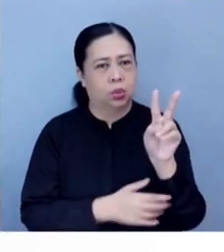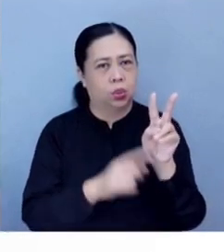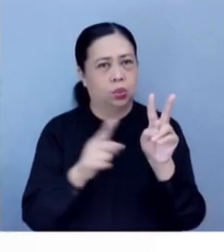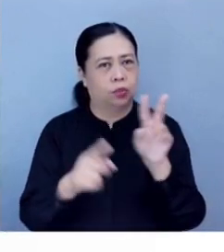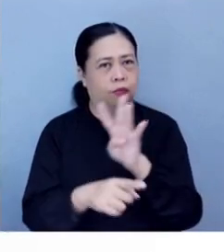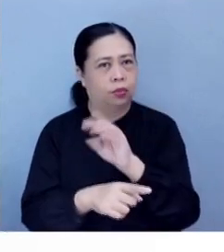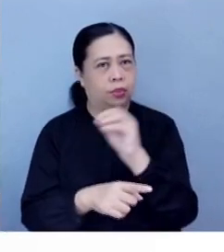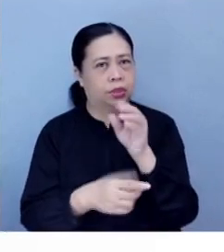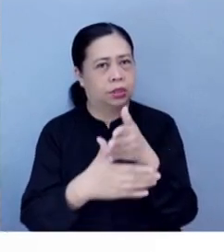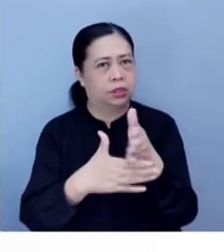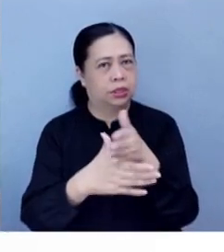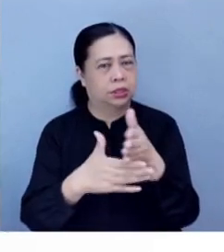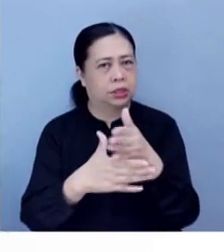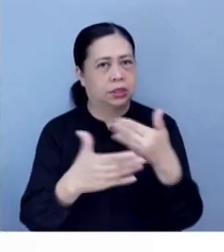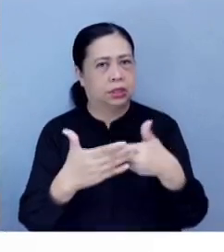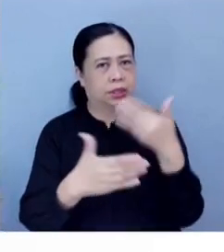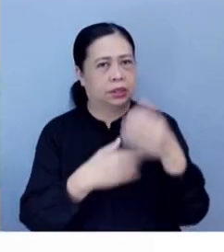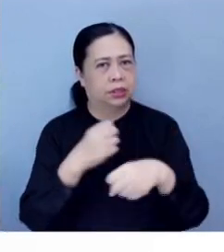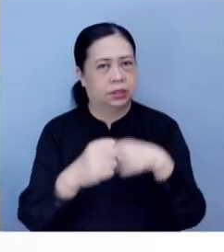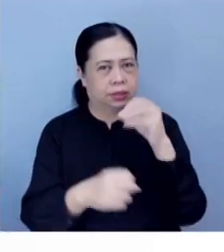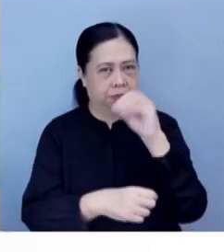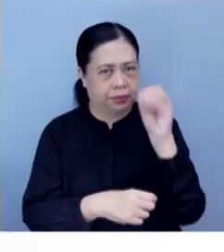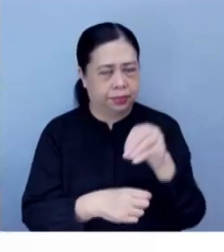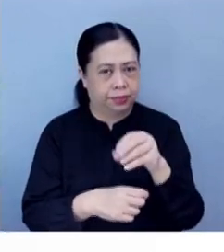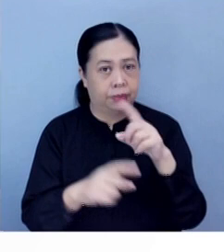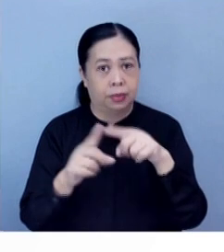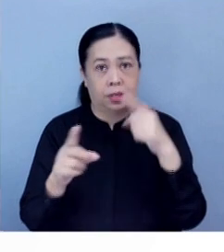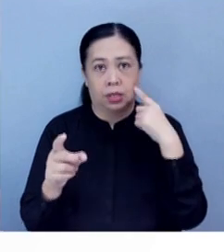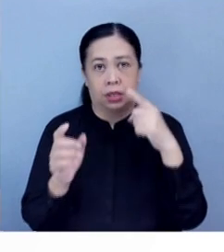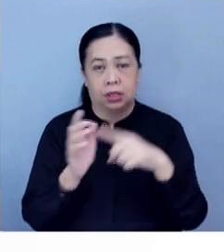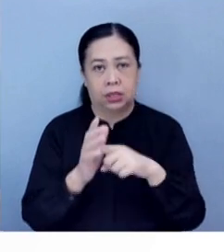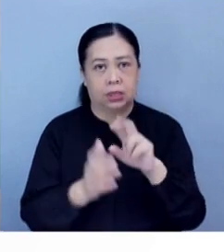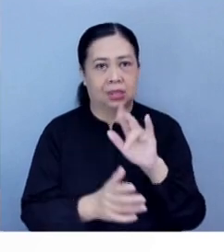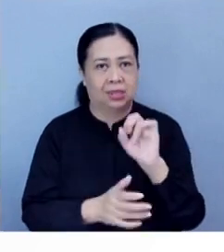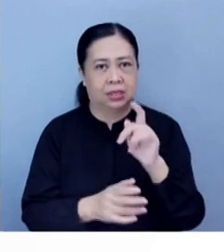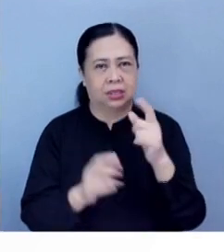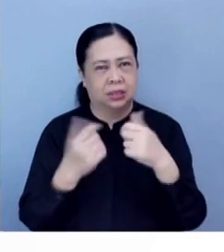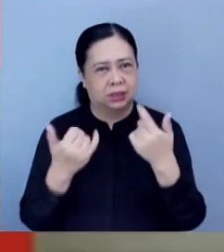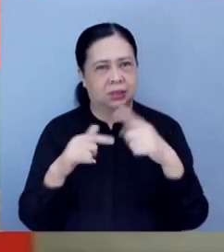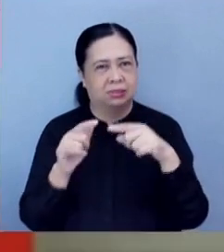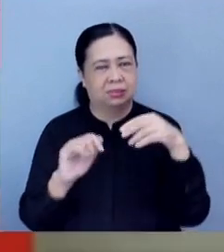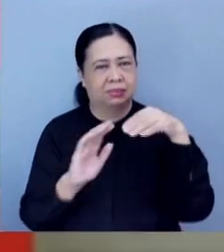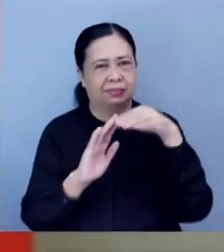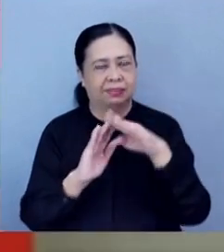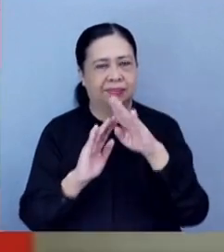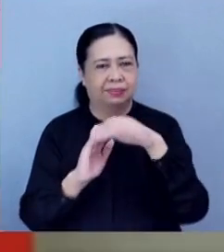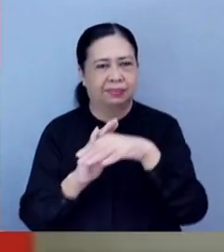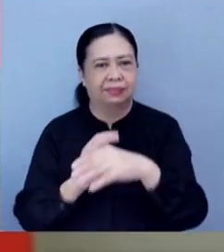target range by next year. But it notes inflation risks remain tilted to the upside.